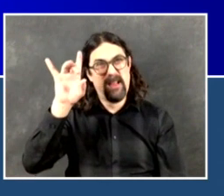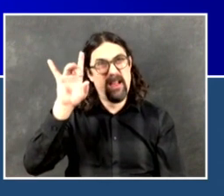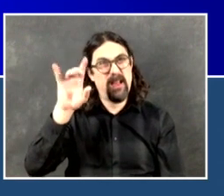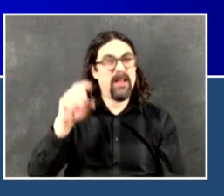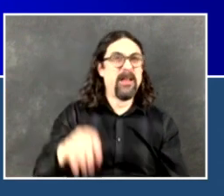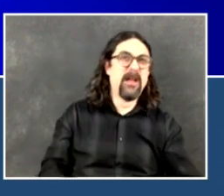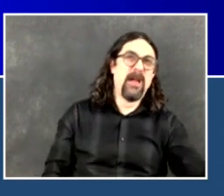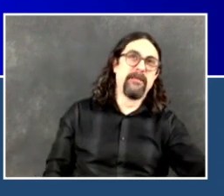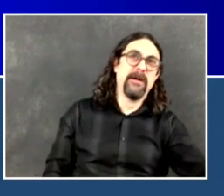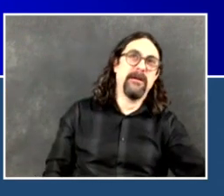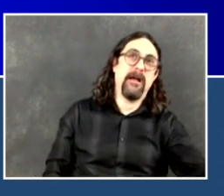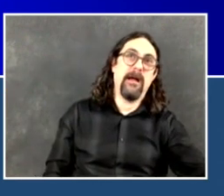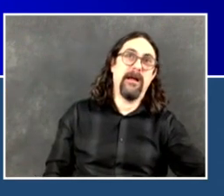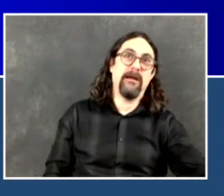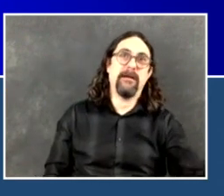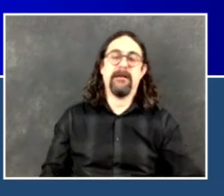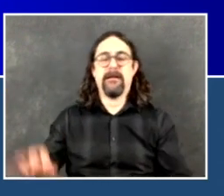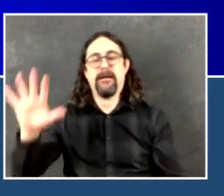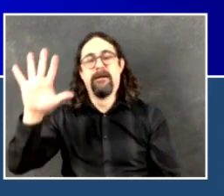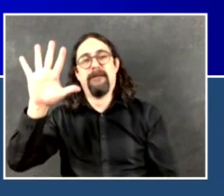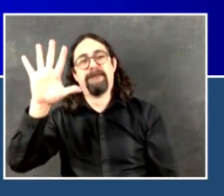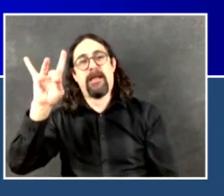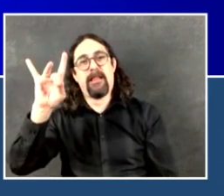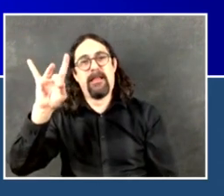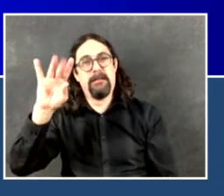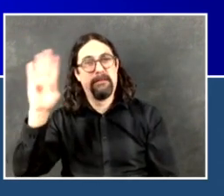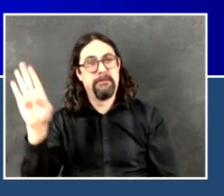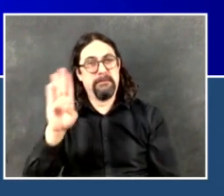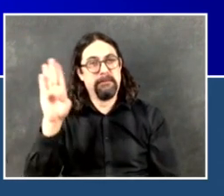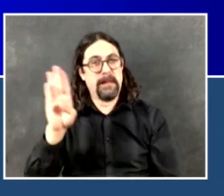clearer than ever, and they're more unacceptable than ever.